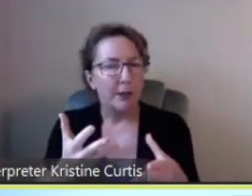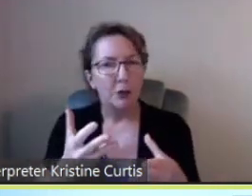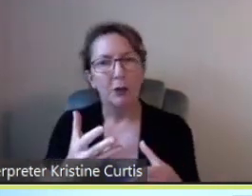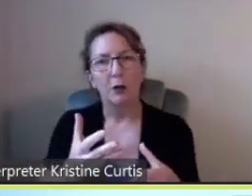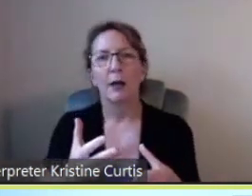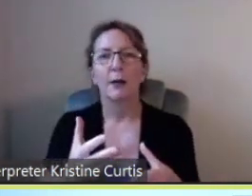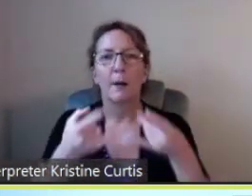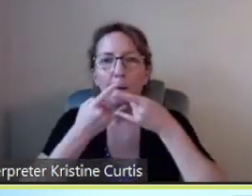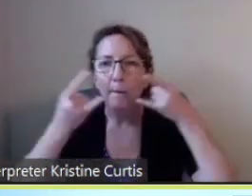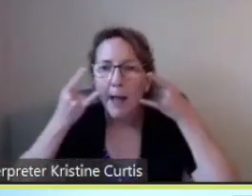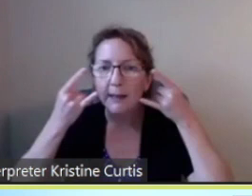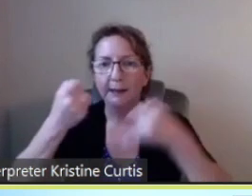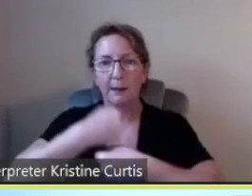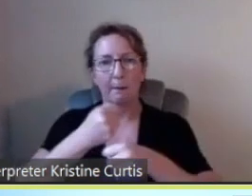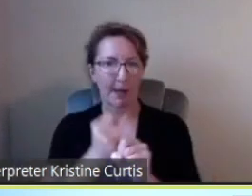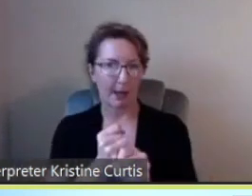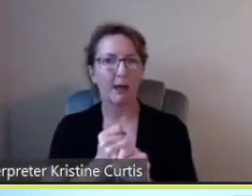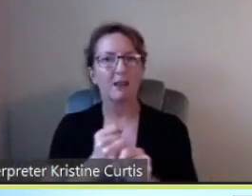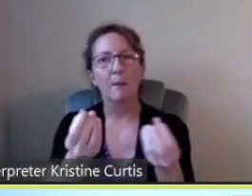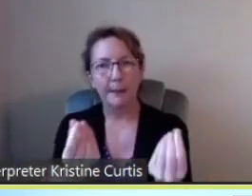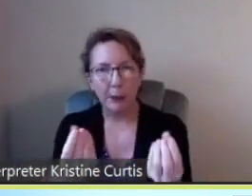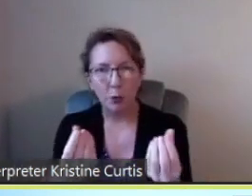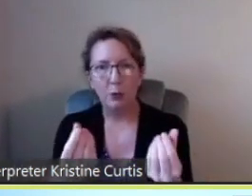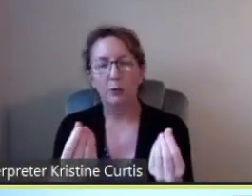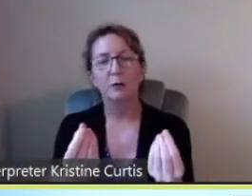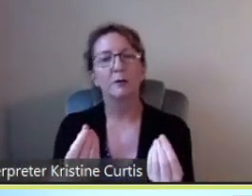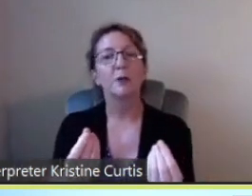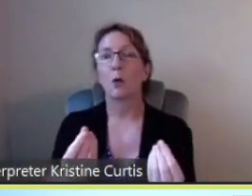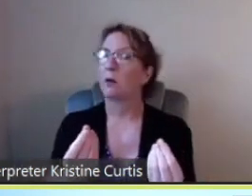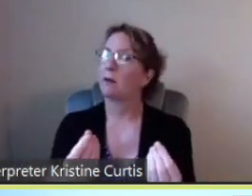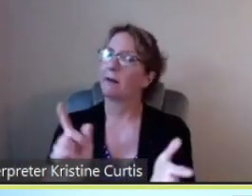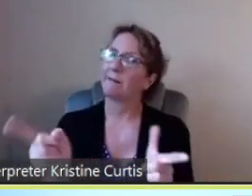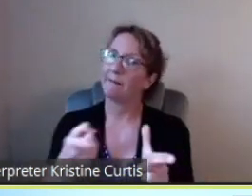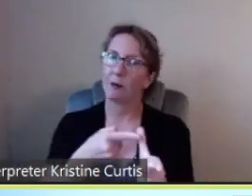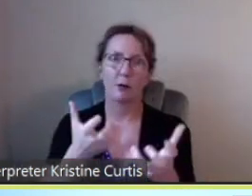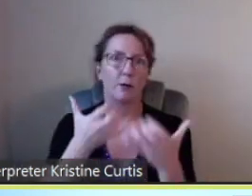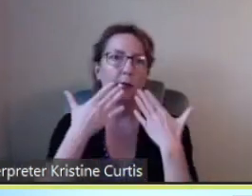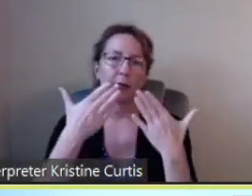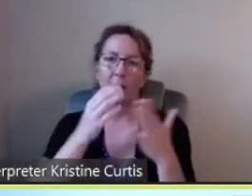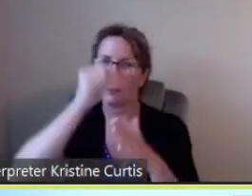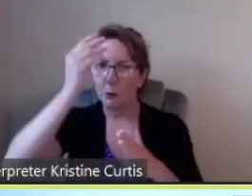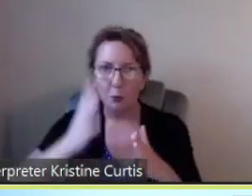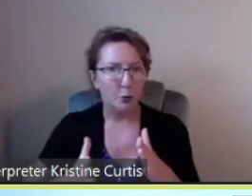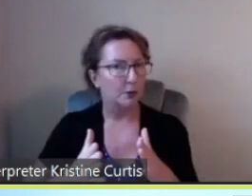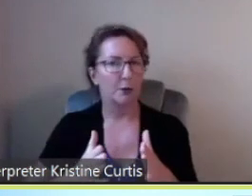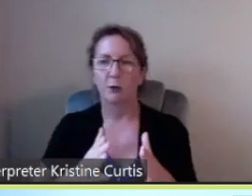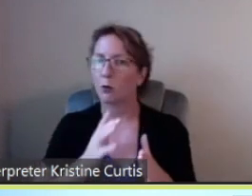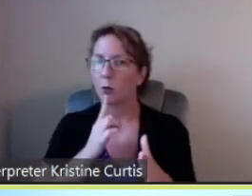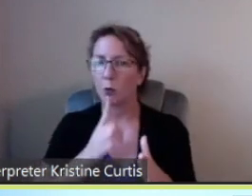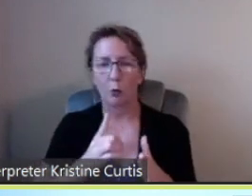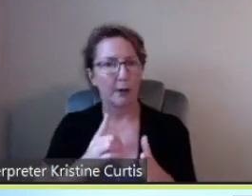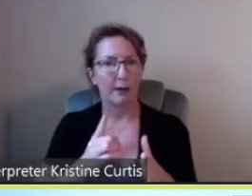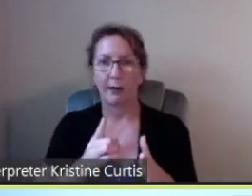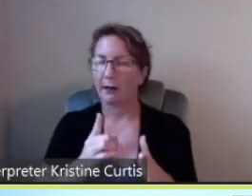materials. So first, I would like to thank the students in my group who have been working tirelessly to provide the data that are shown in this